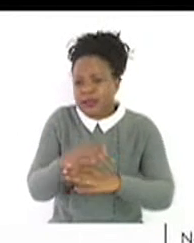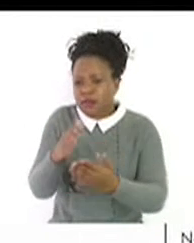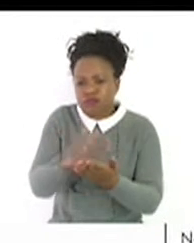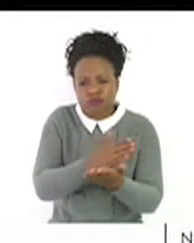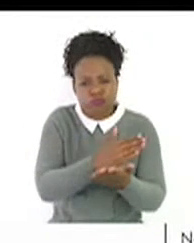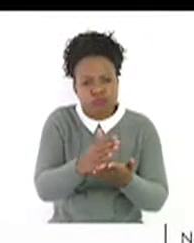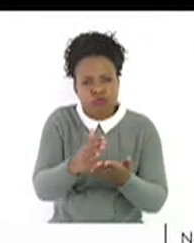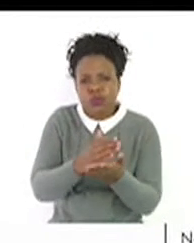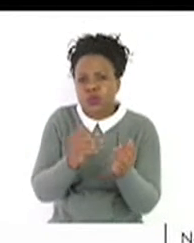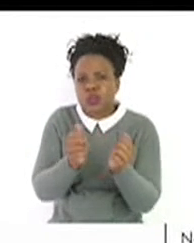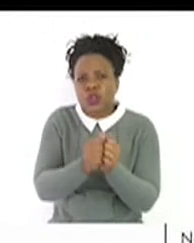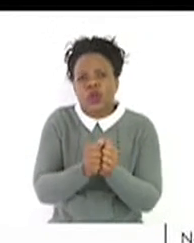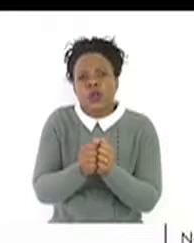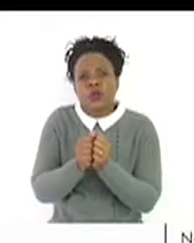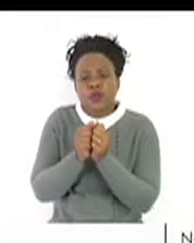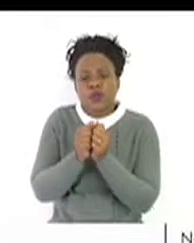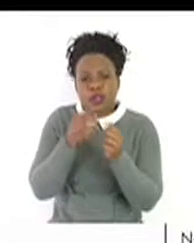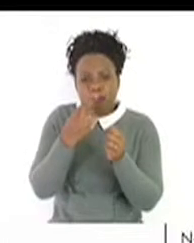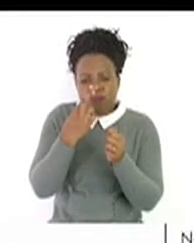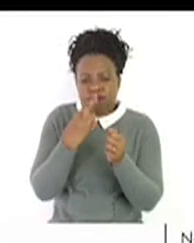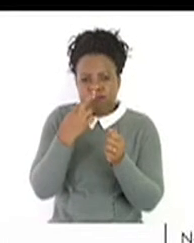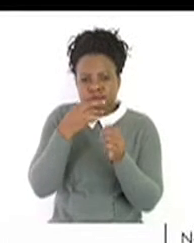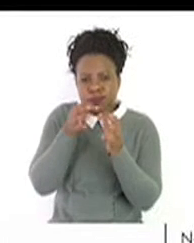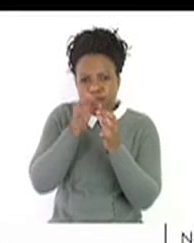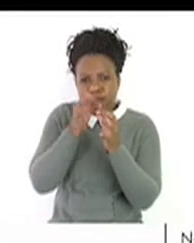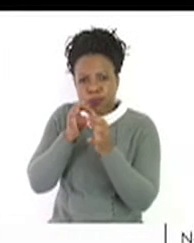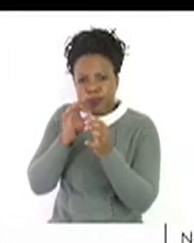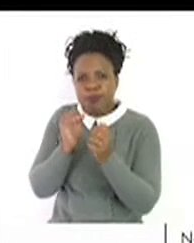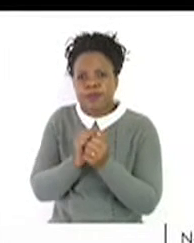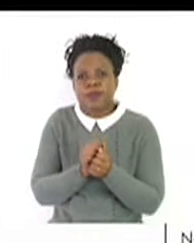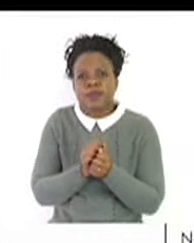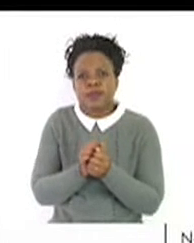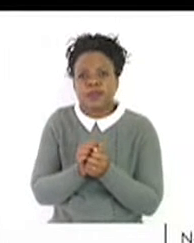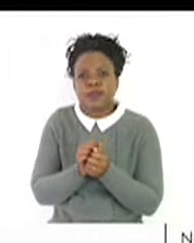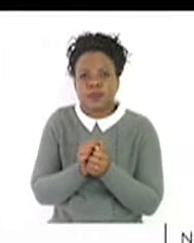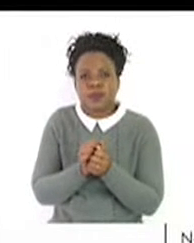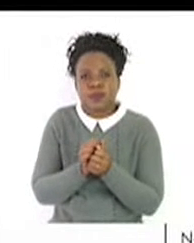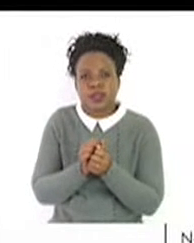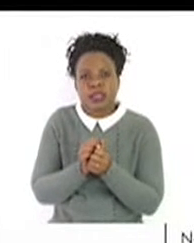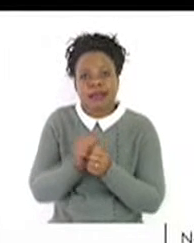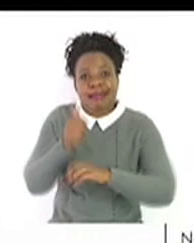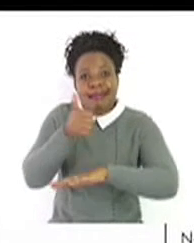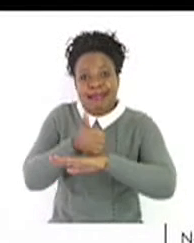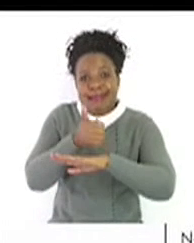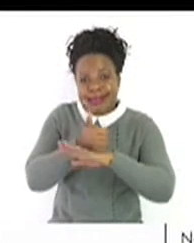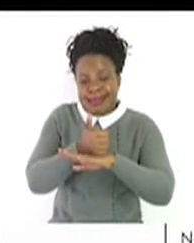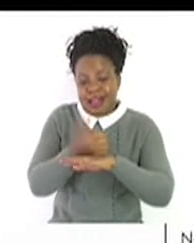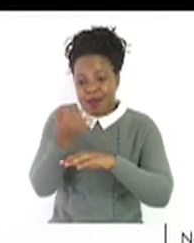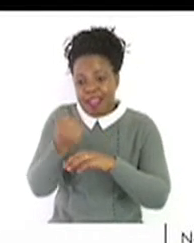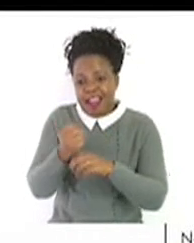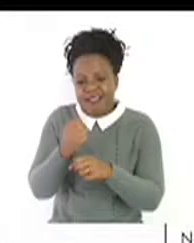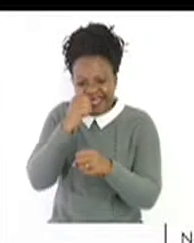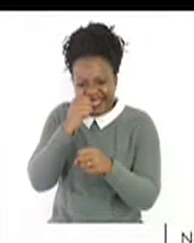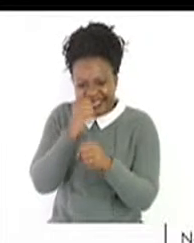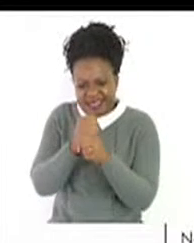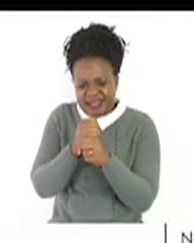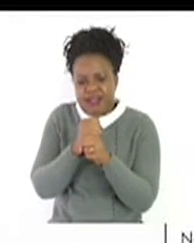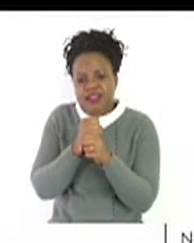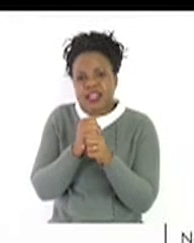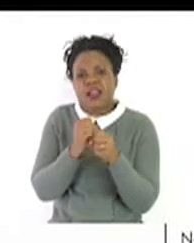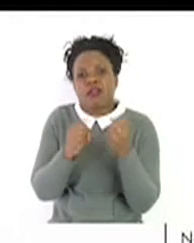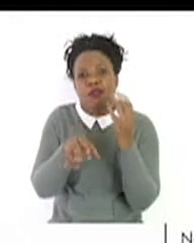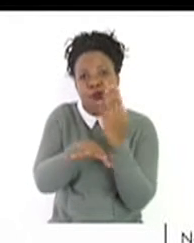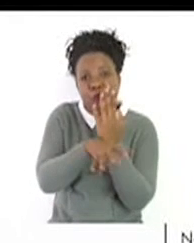them. Some days they were lucky to carry some dried fruit chips from the kitchen.